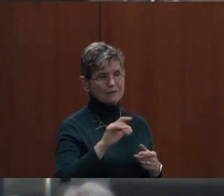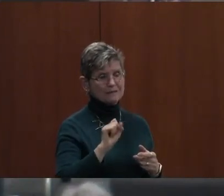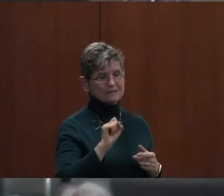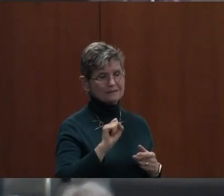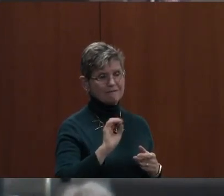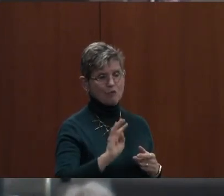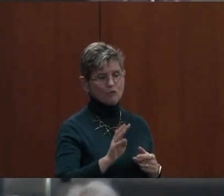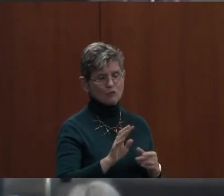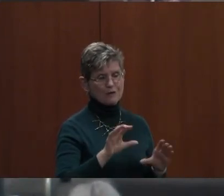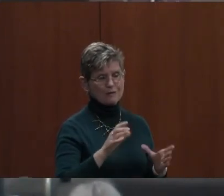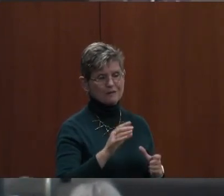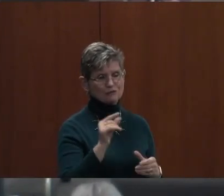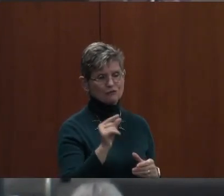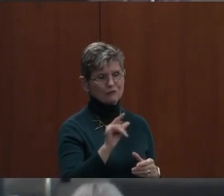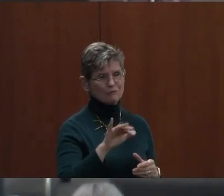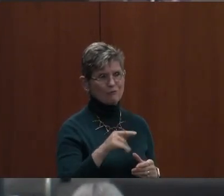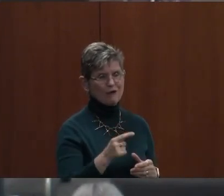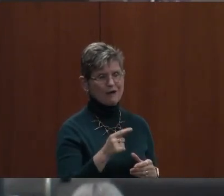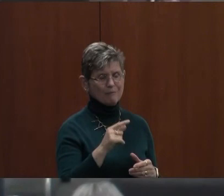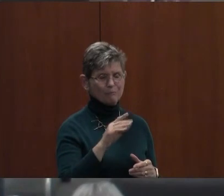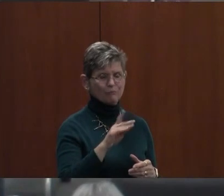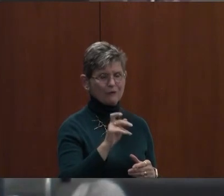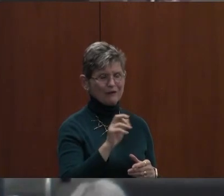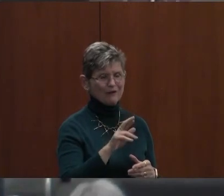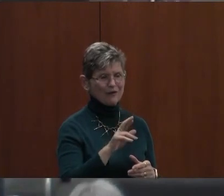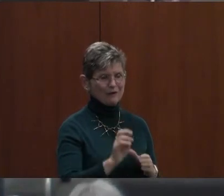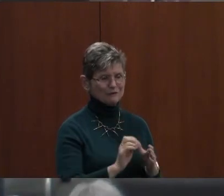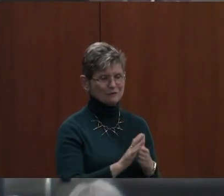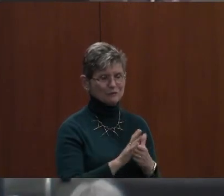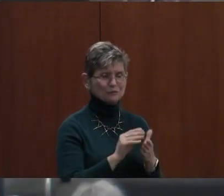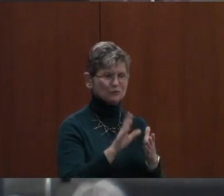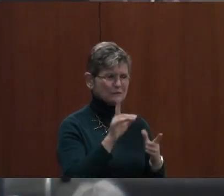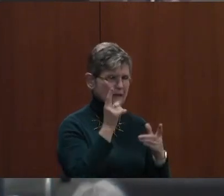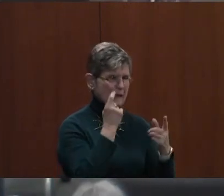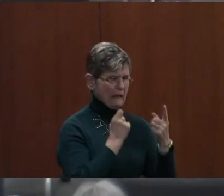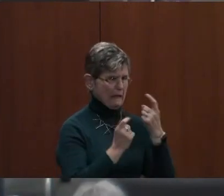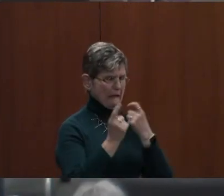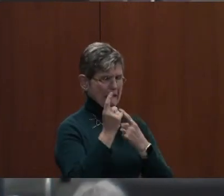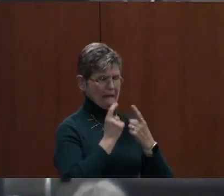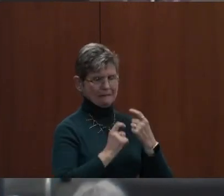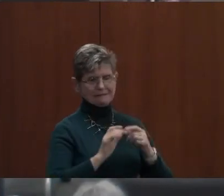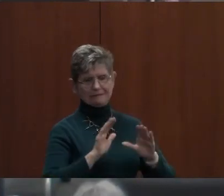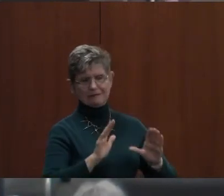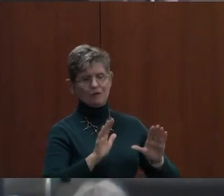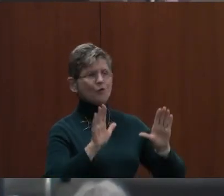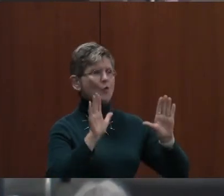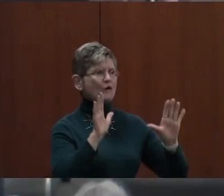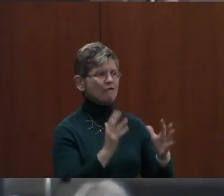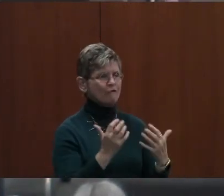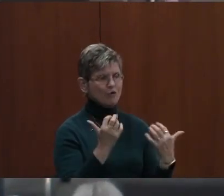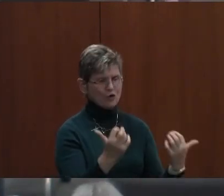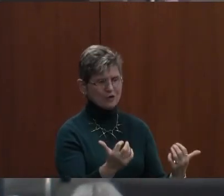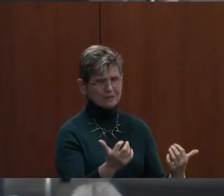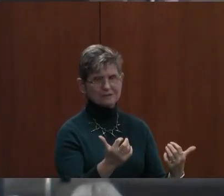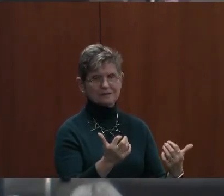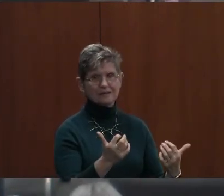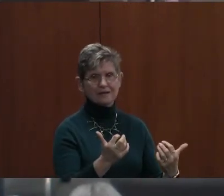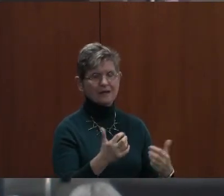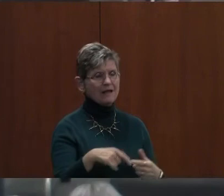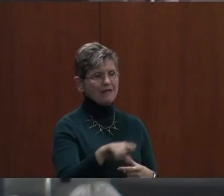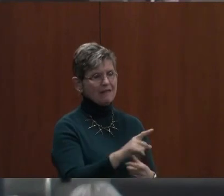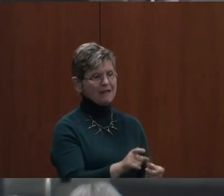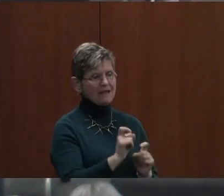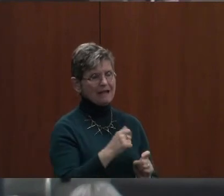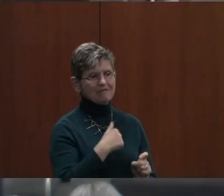Greenbrier Elementary. The students asked great questions and were a wonderful audience. They gave